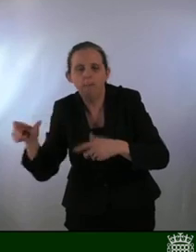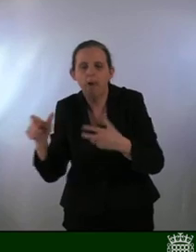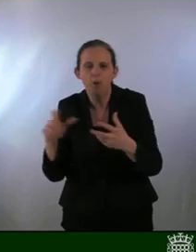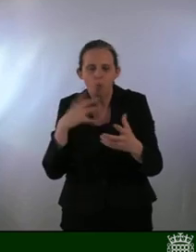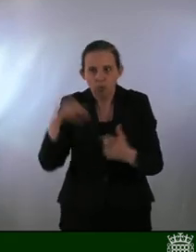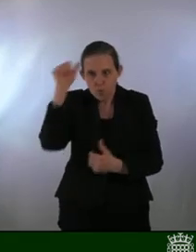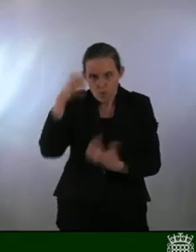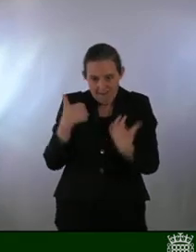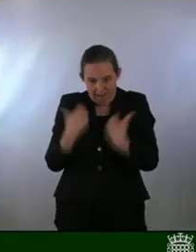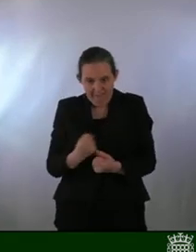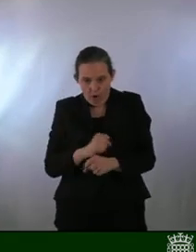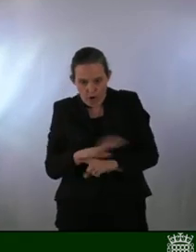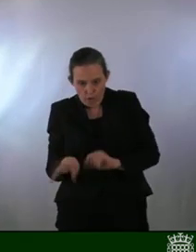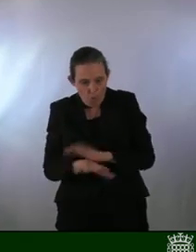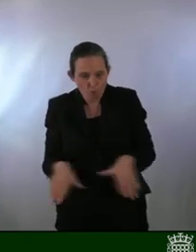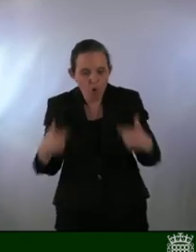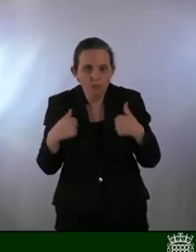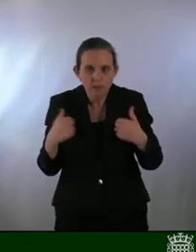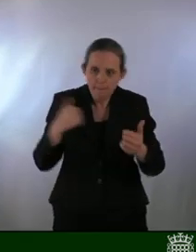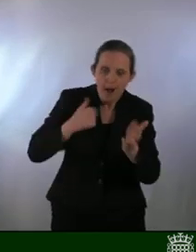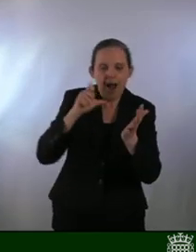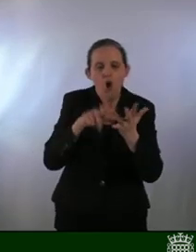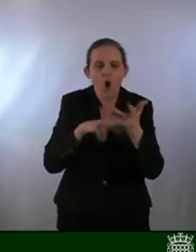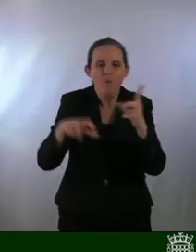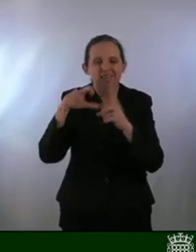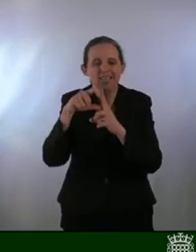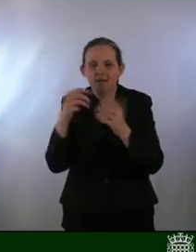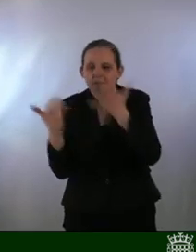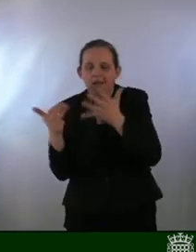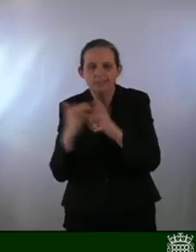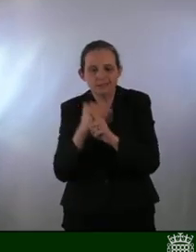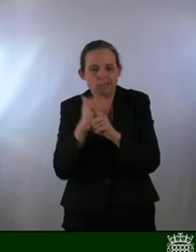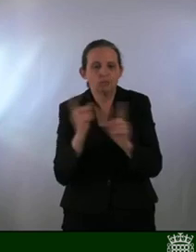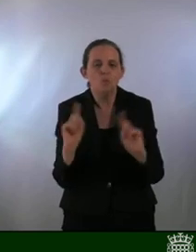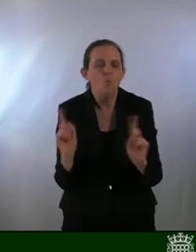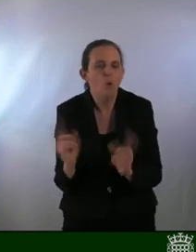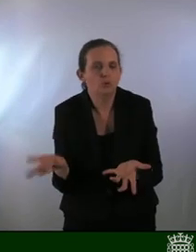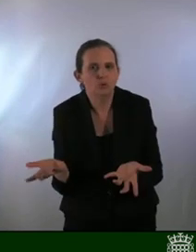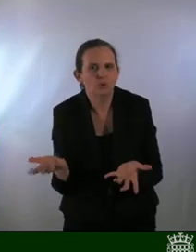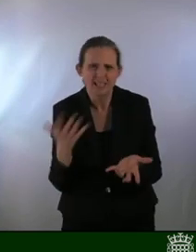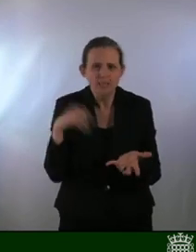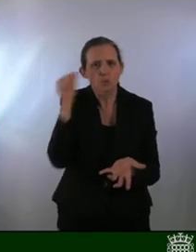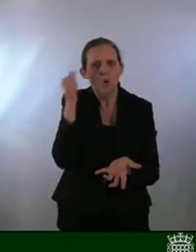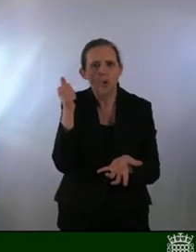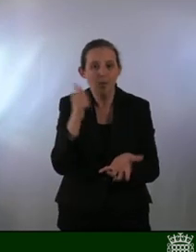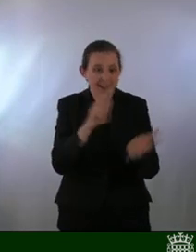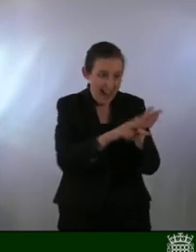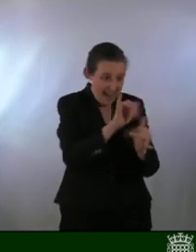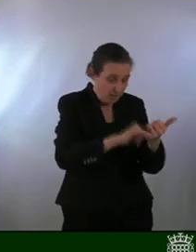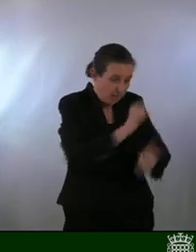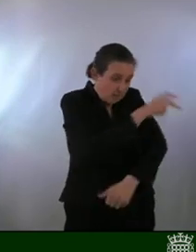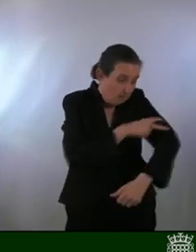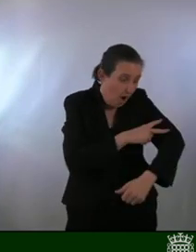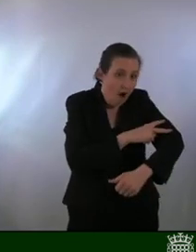will impact on how they interact with other people in the community. I mean, NHS staff, Mr. Speaker, are being asked to care for COVID-19 patients,